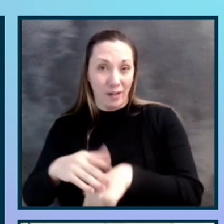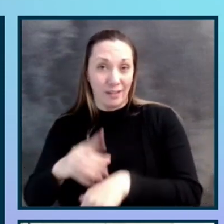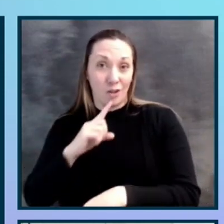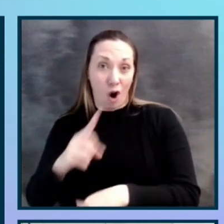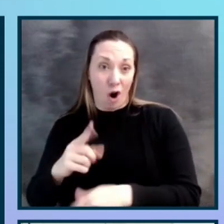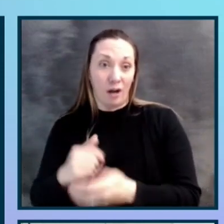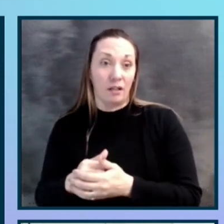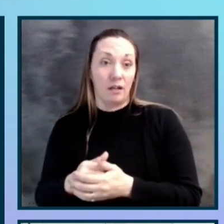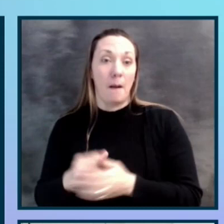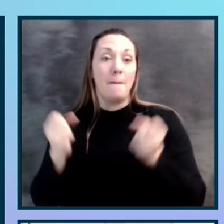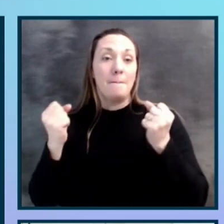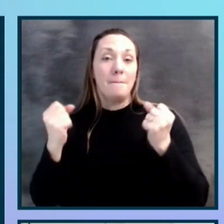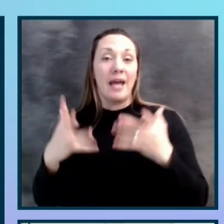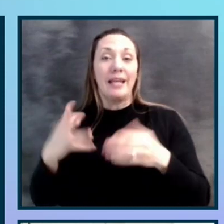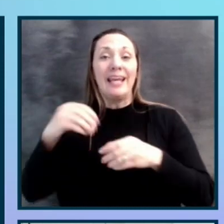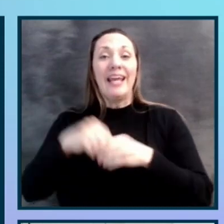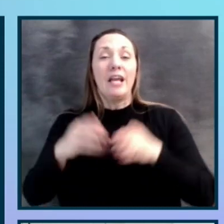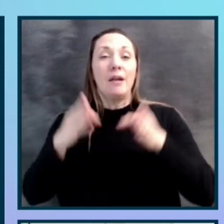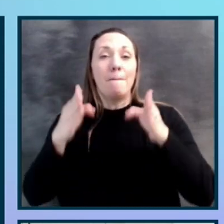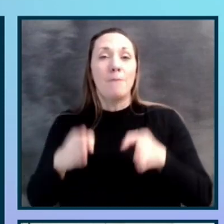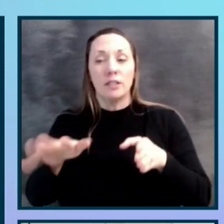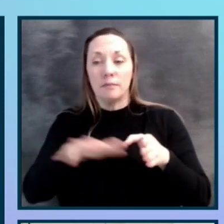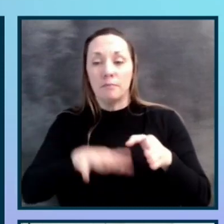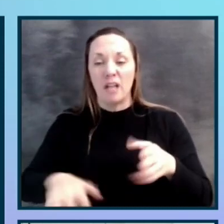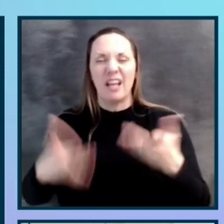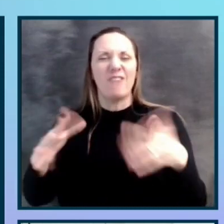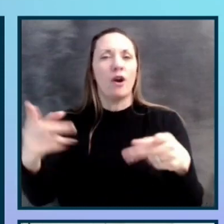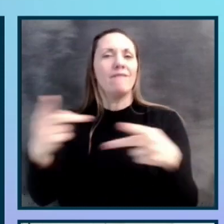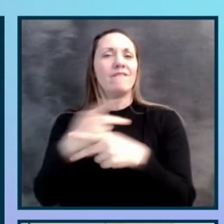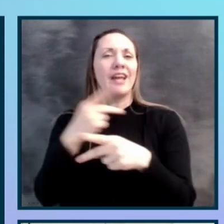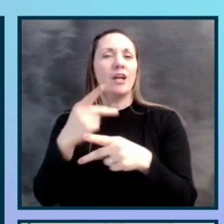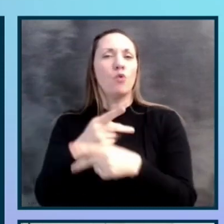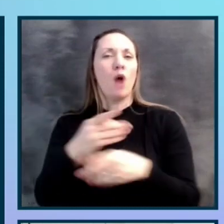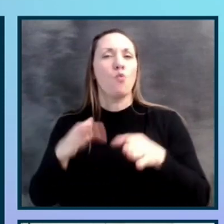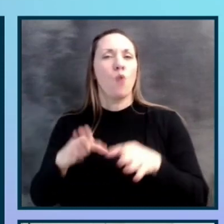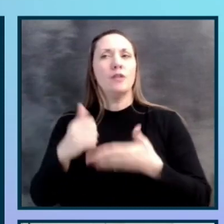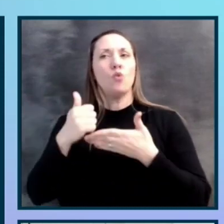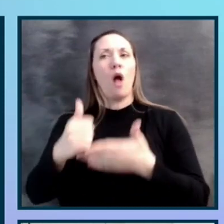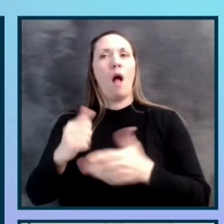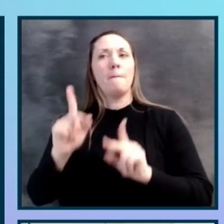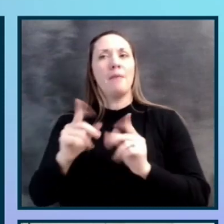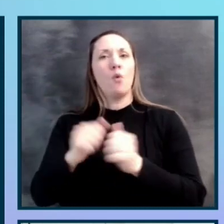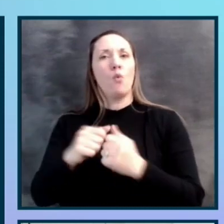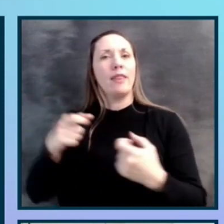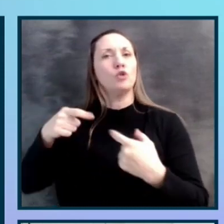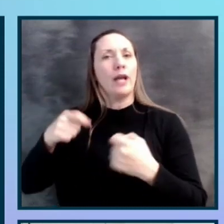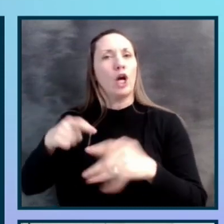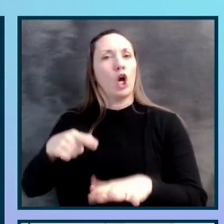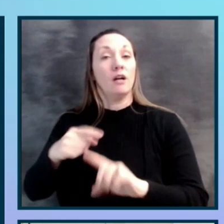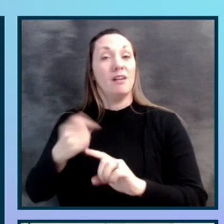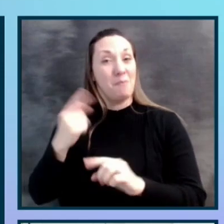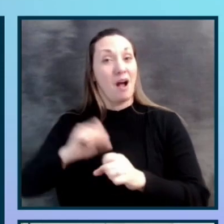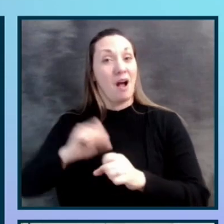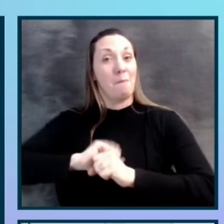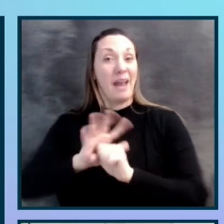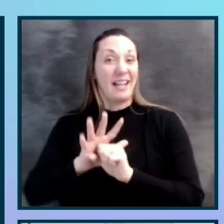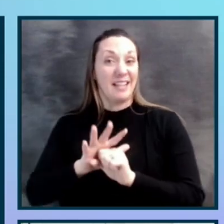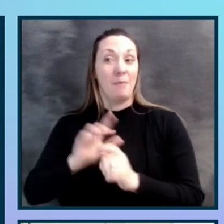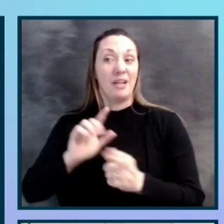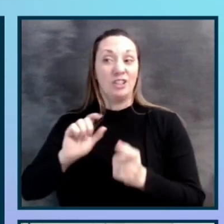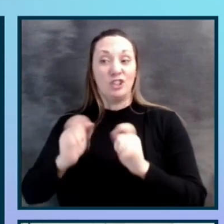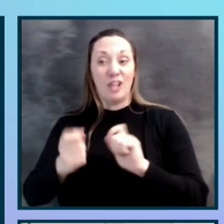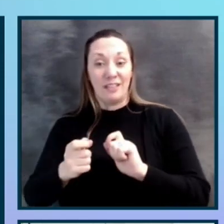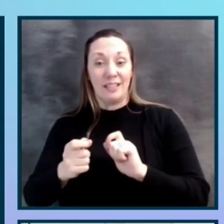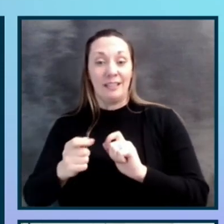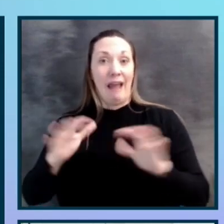many in-person spaces had already figured out techniques for helping people with triggers, but when the pandemic shifted activities and events